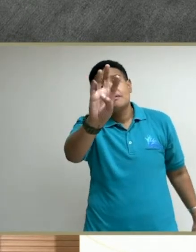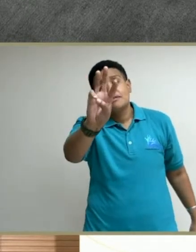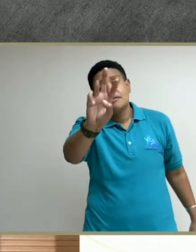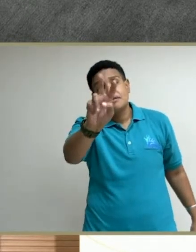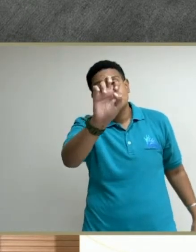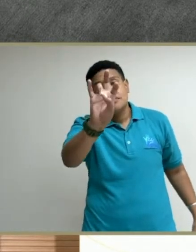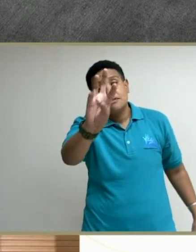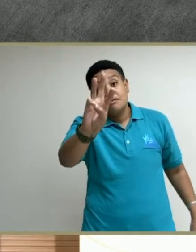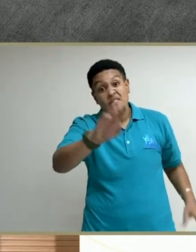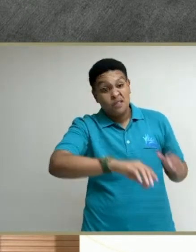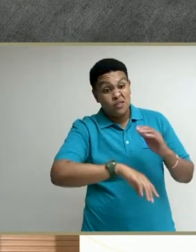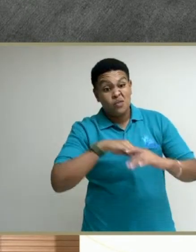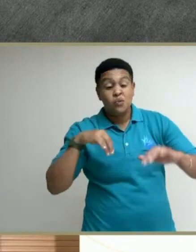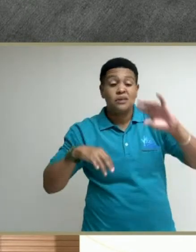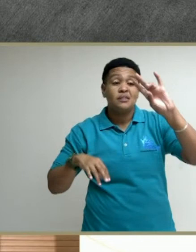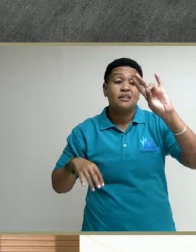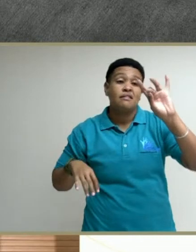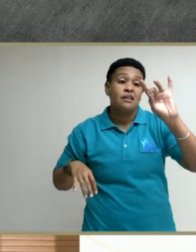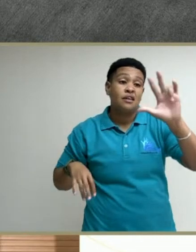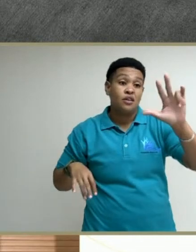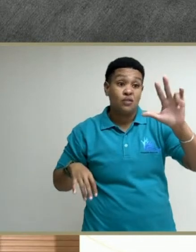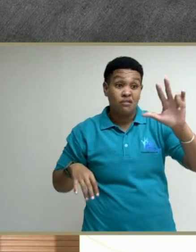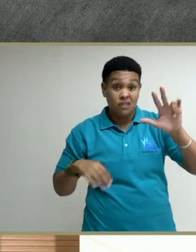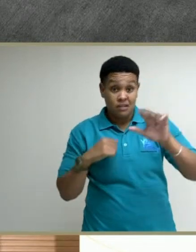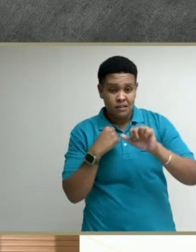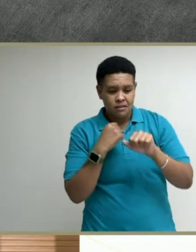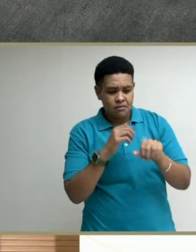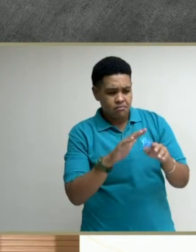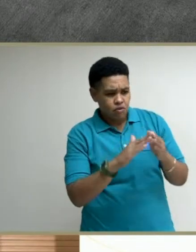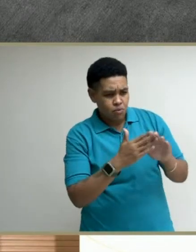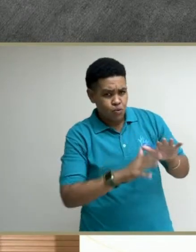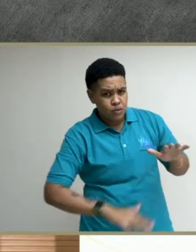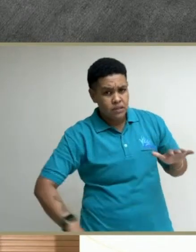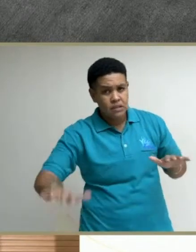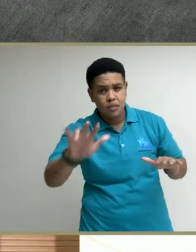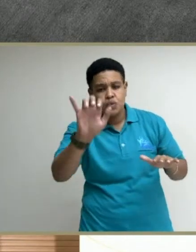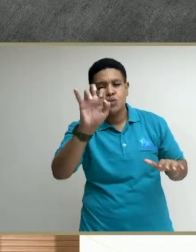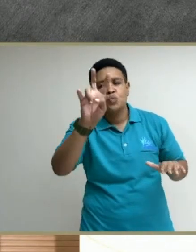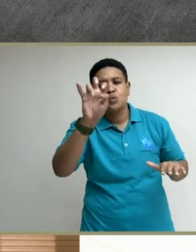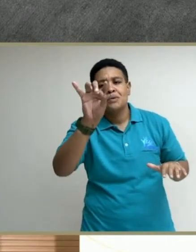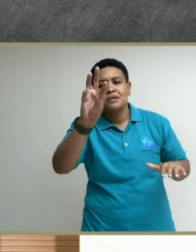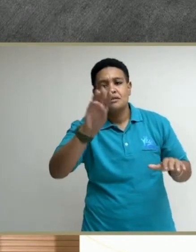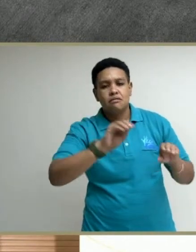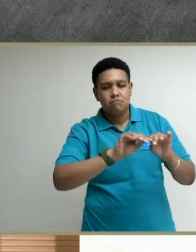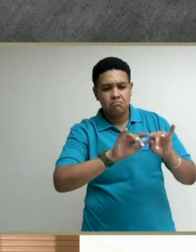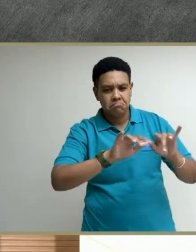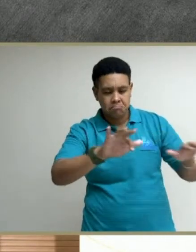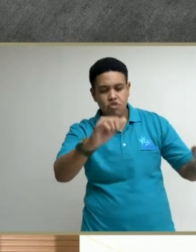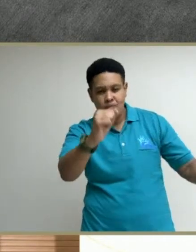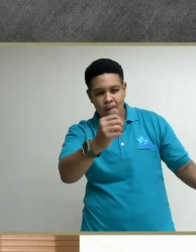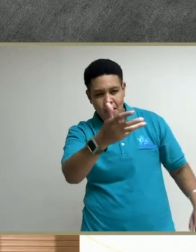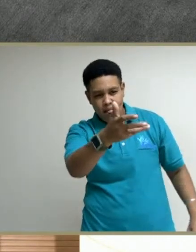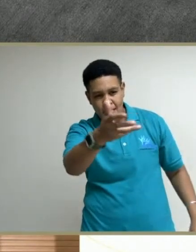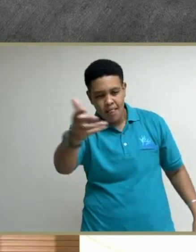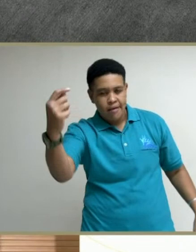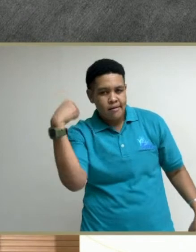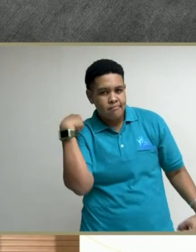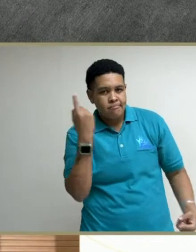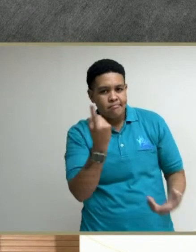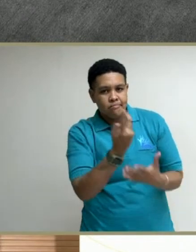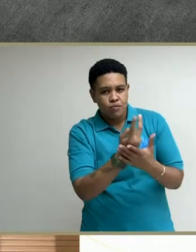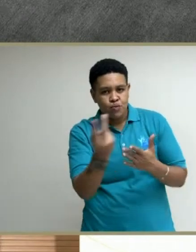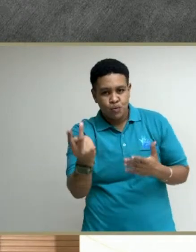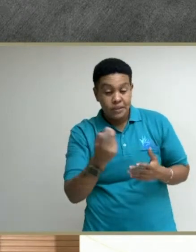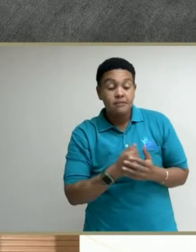276 of the 783 statin communities that we have had confirmed cases over the last 2